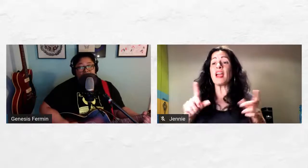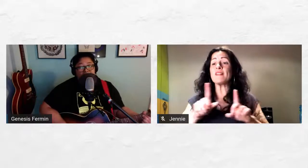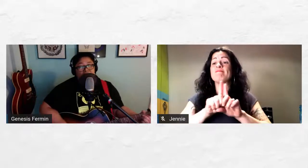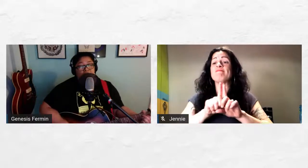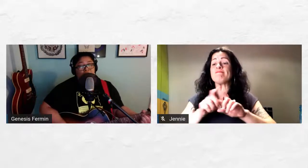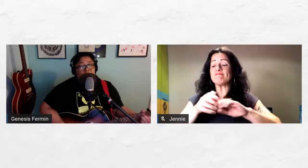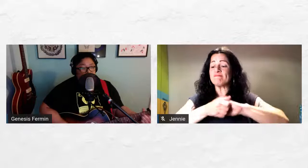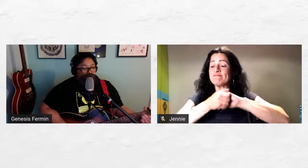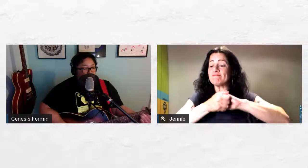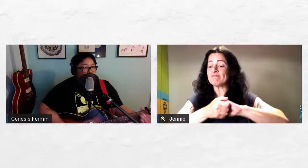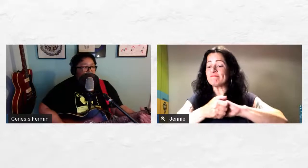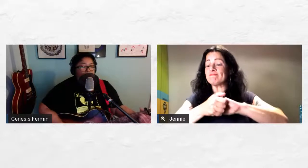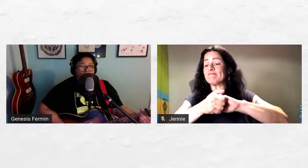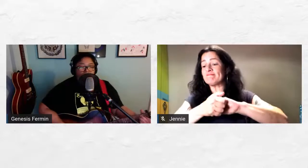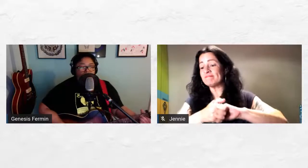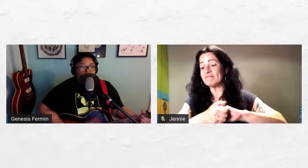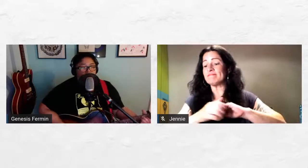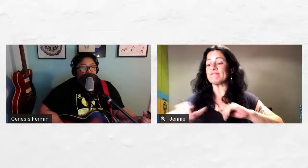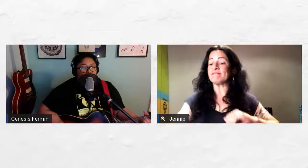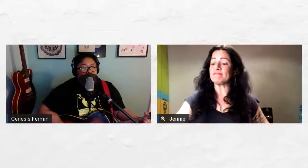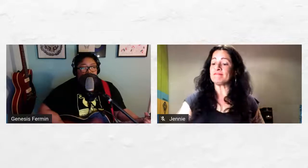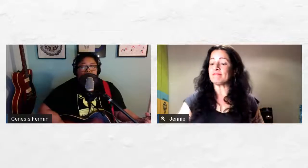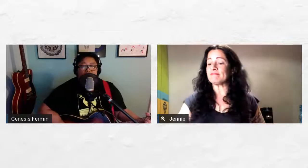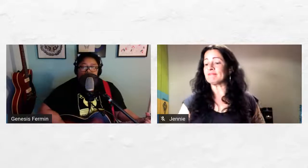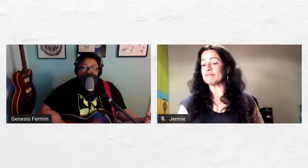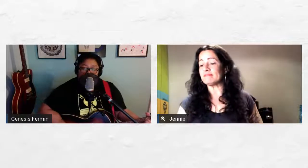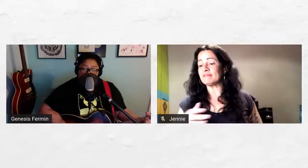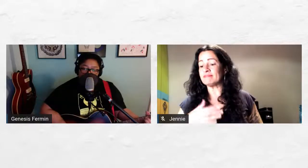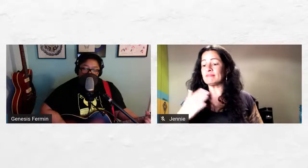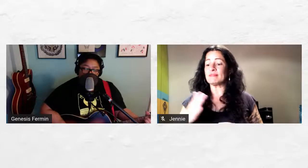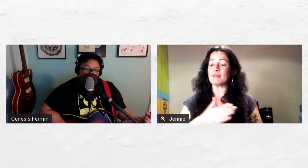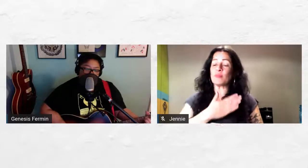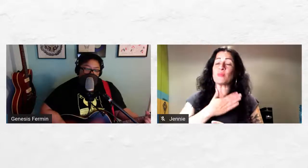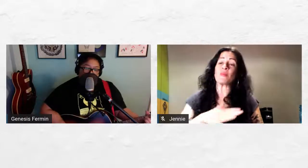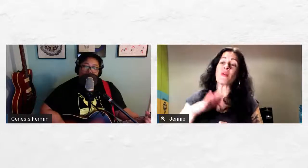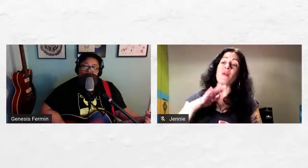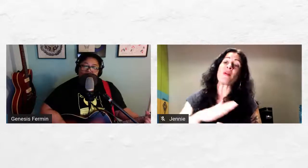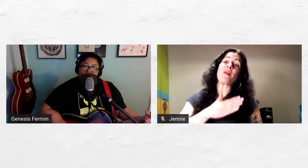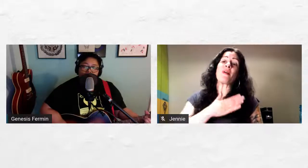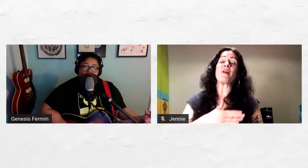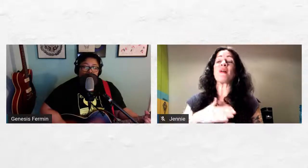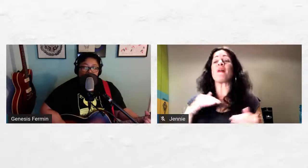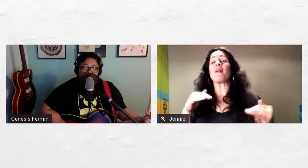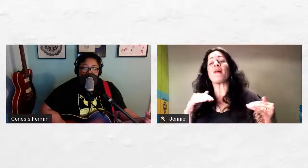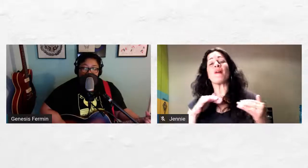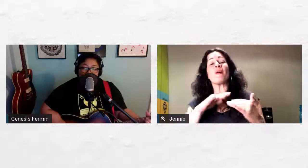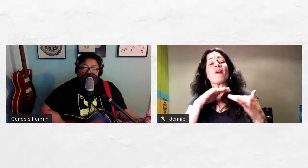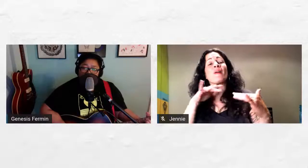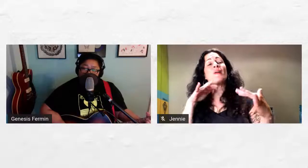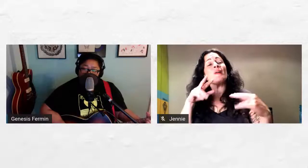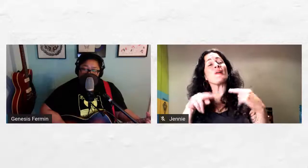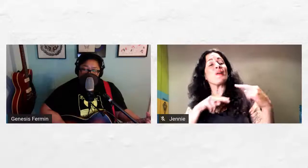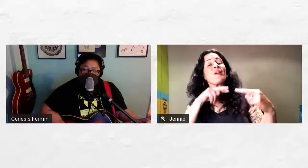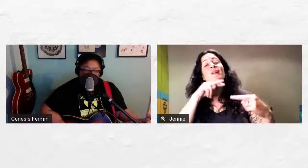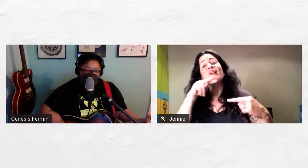and sing oh, oh, oh, oh, oh, oh, oh, oh, oh,